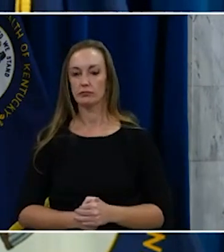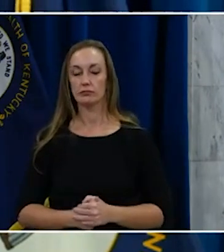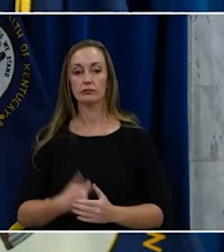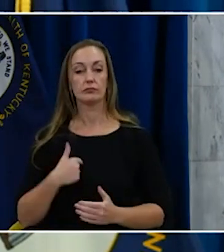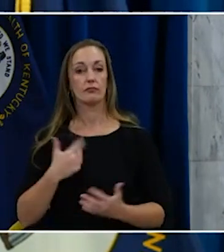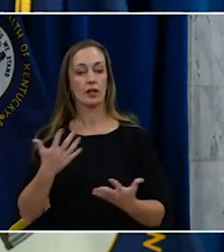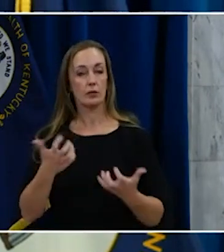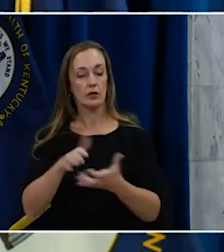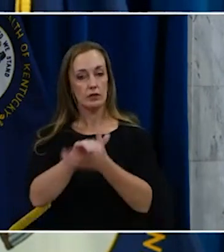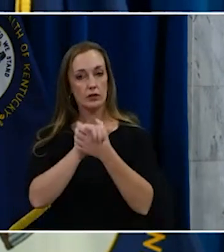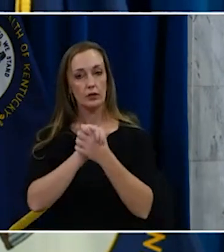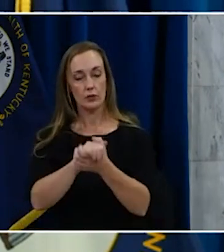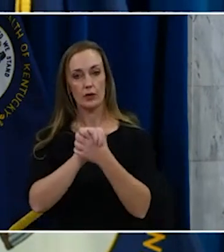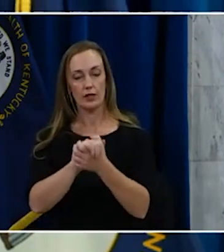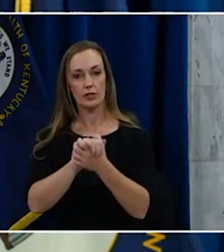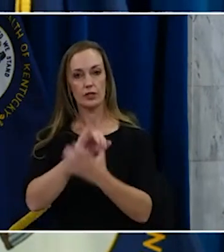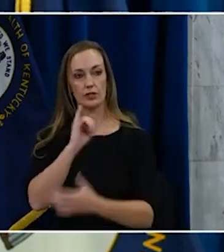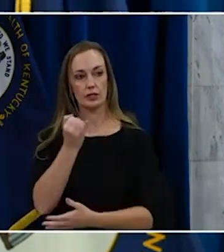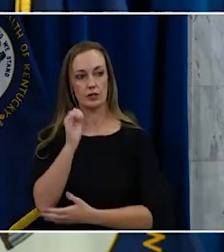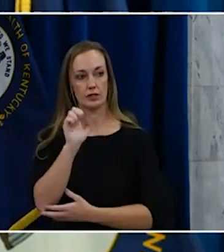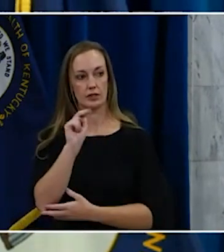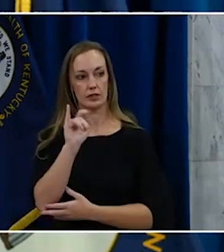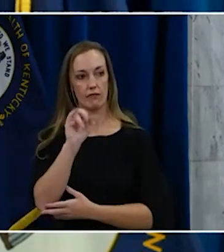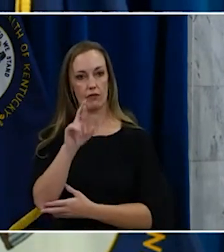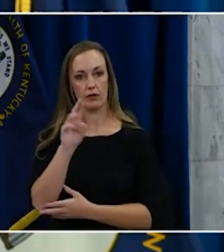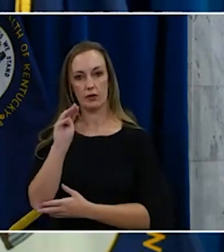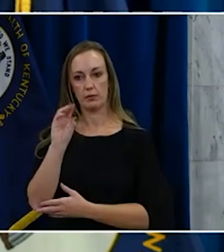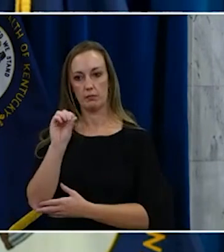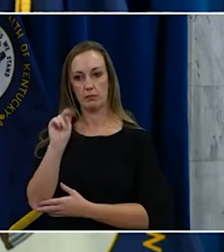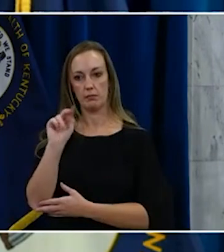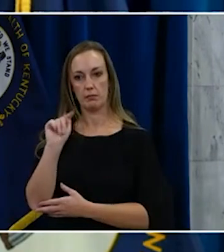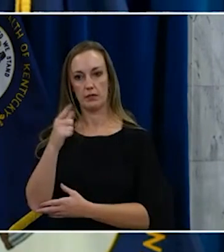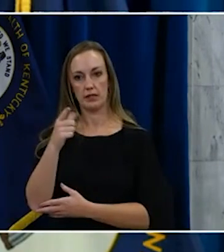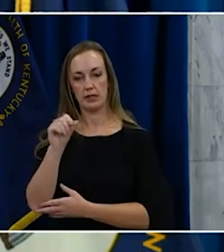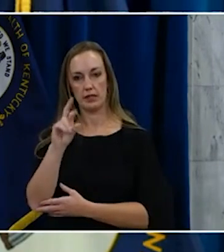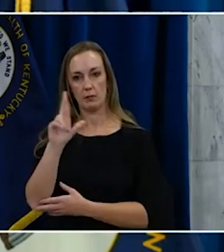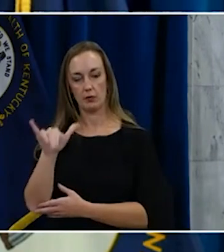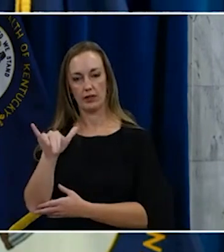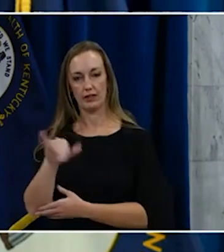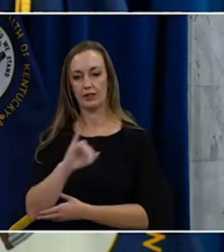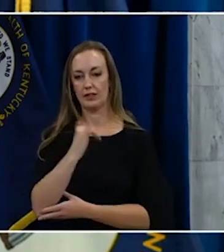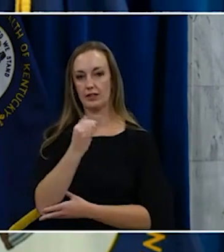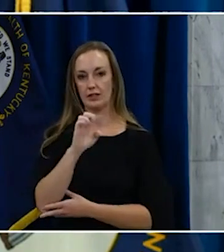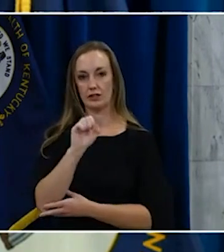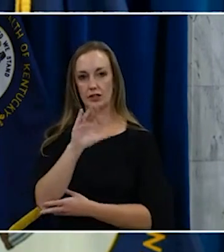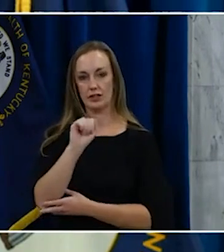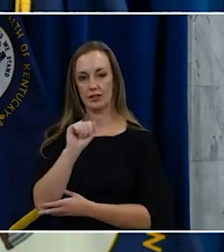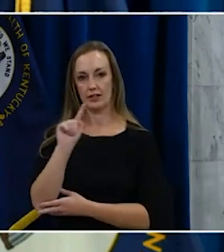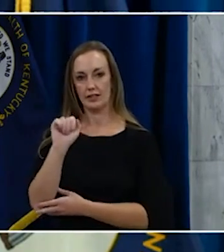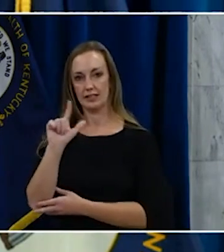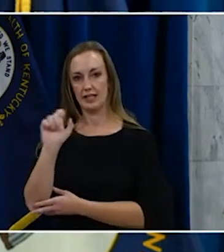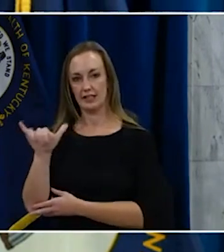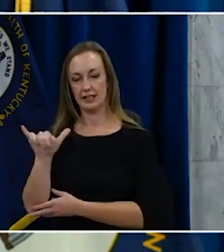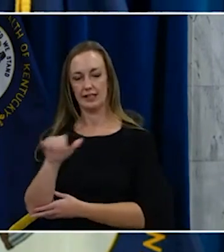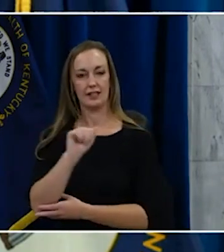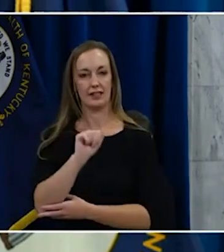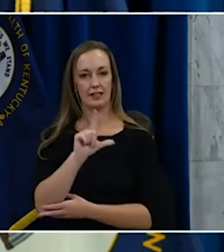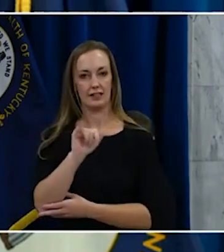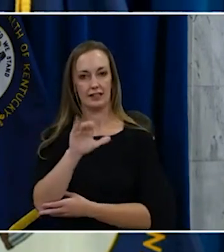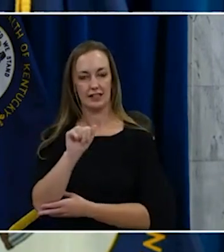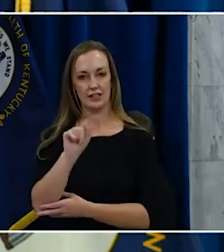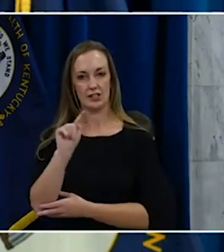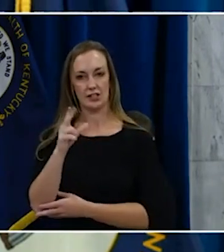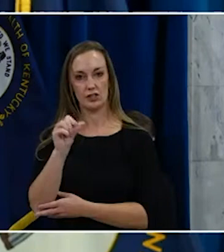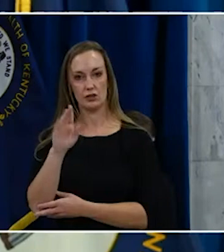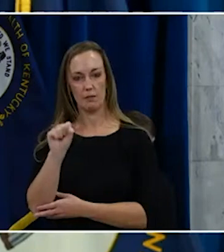I want to congratulate Jennifer Montgomery, Jessica Talley, and Alicia Thomas. It was